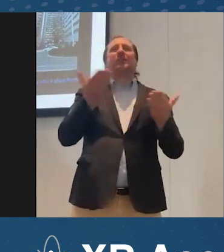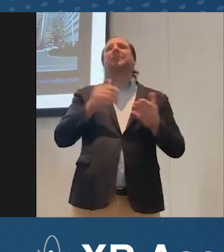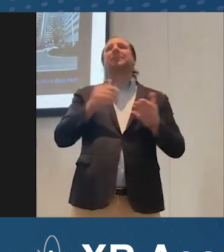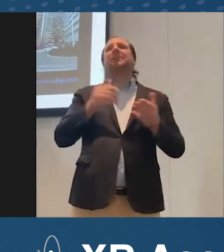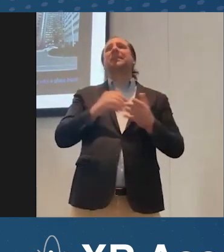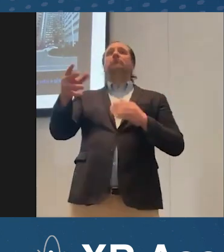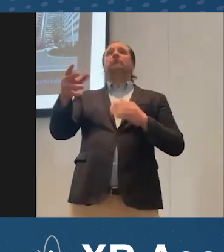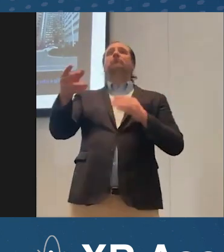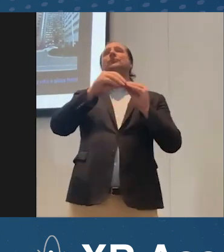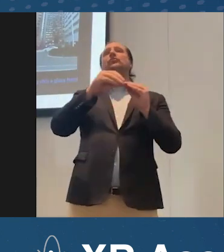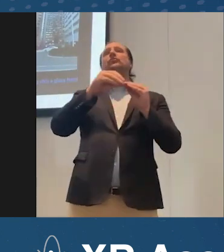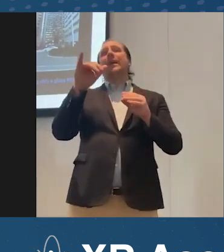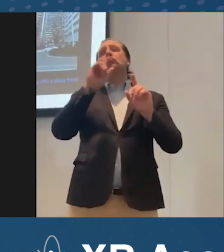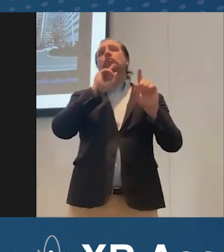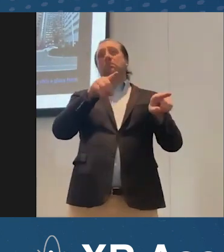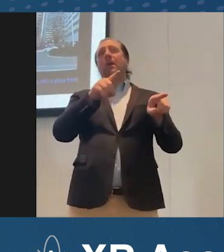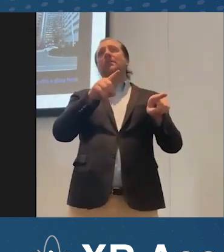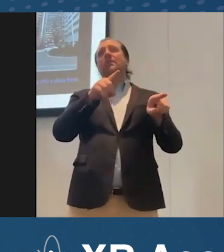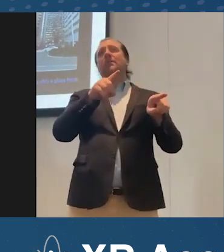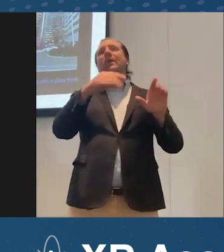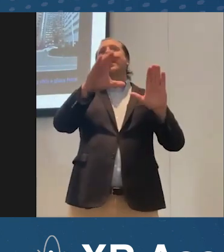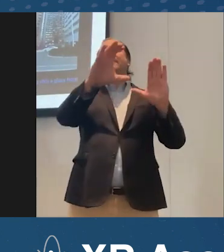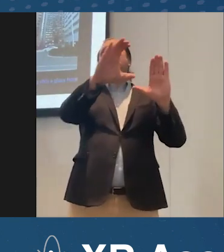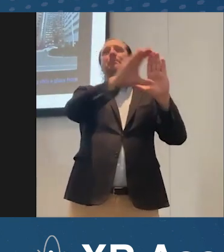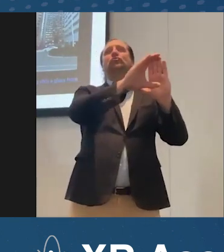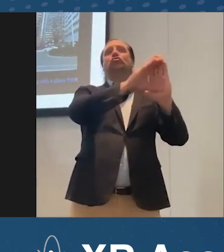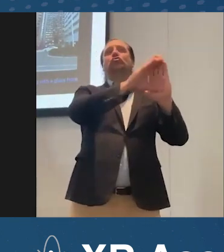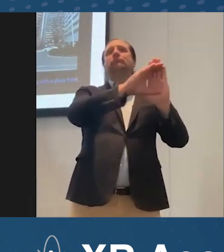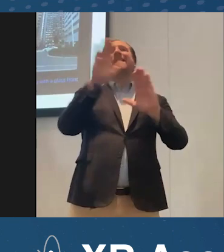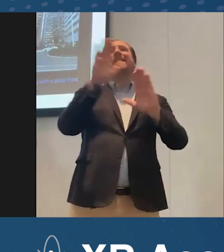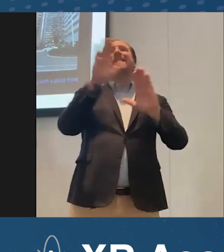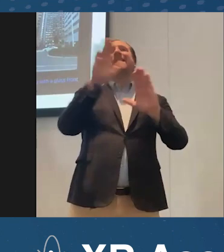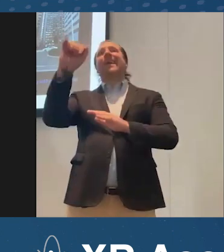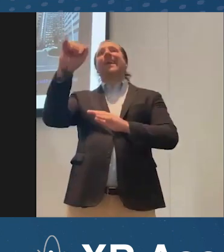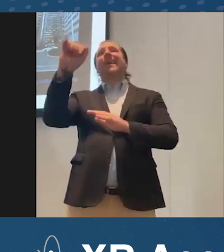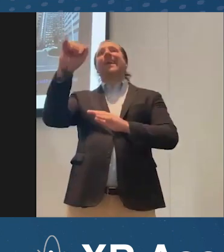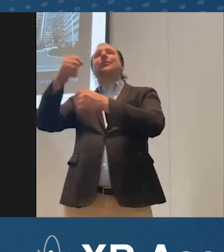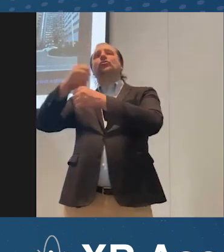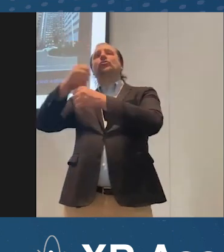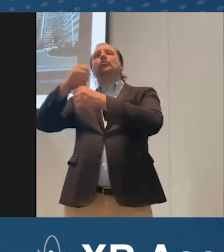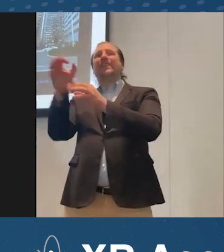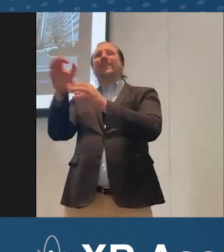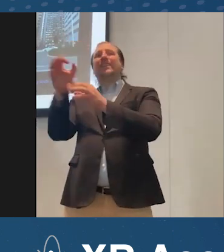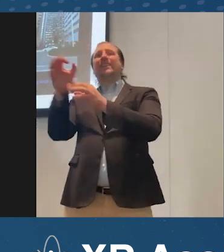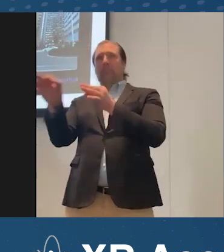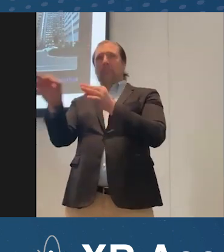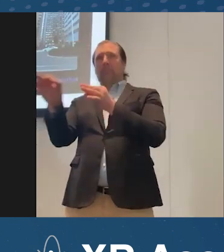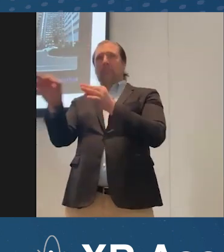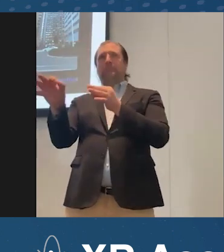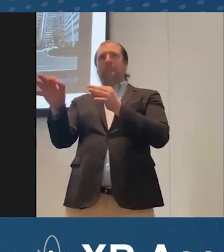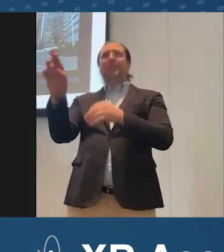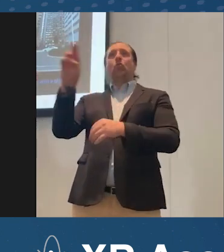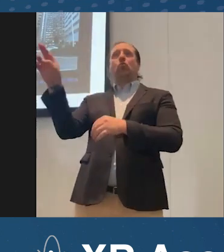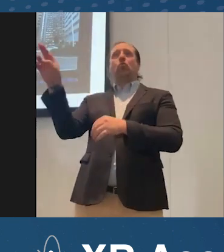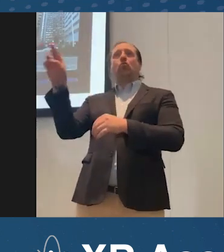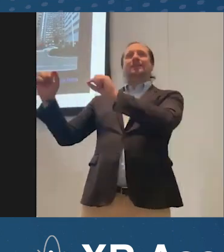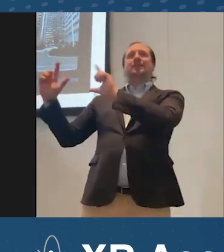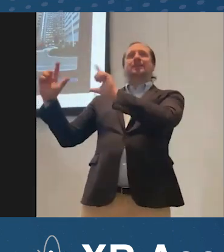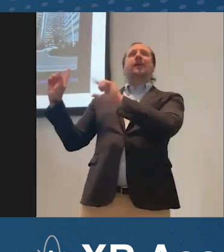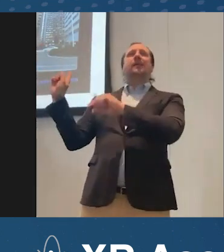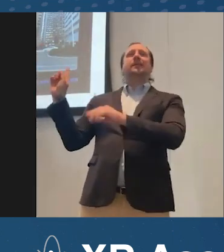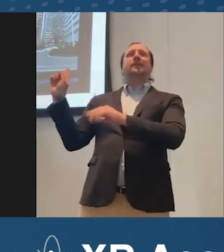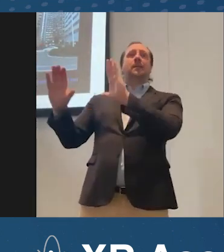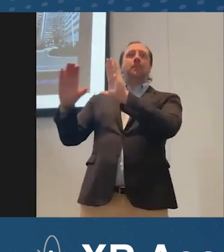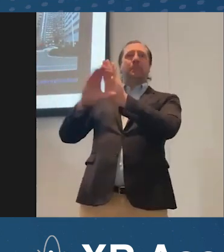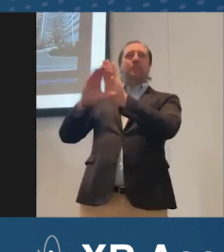these responses, we also received the photo they took and its AI generated description. On the right side of the slide, we have an example photo of